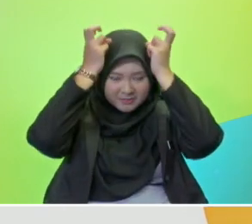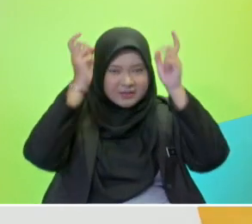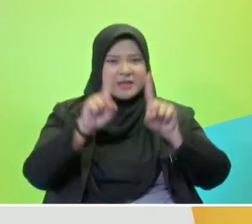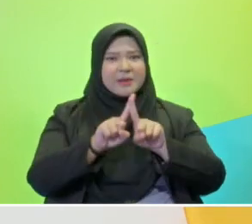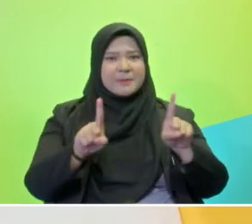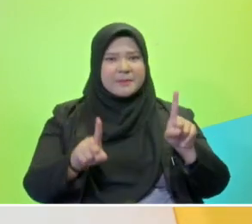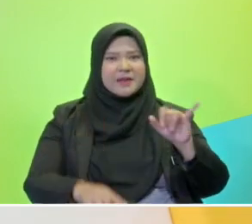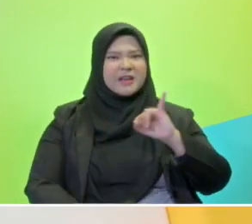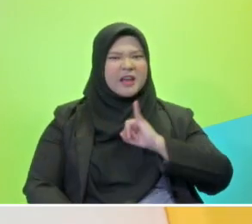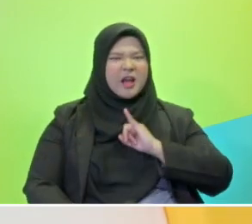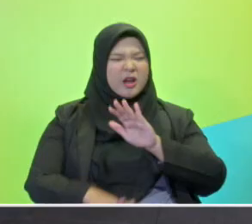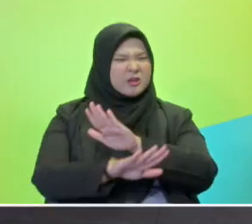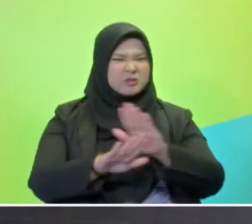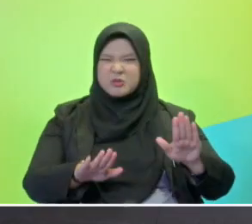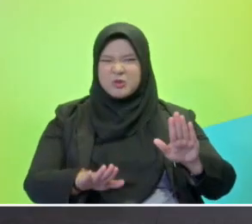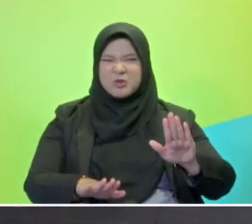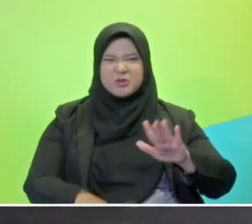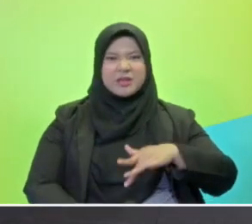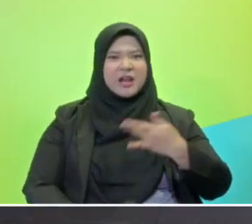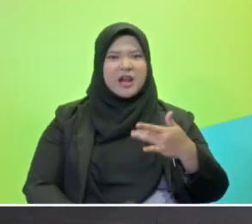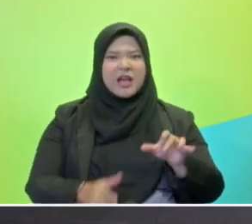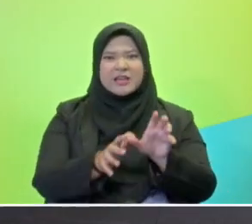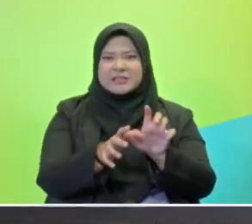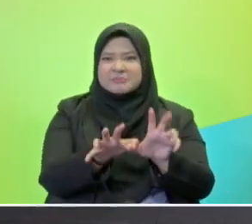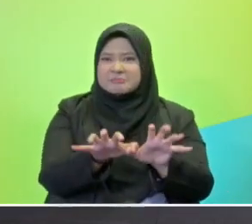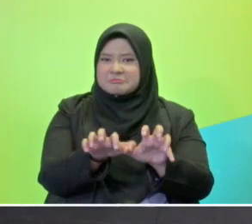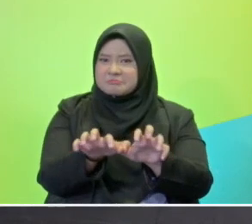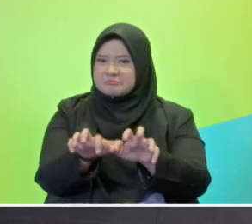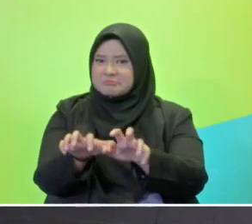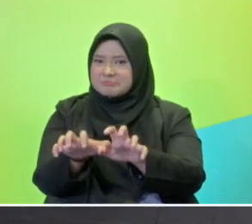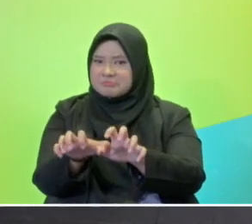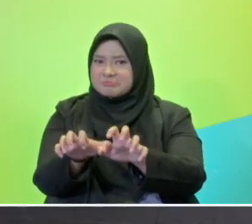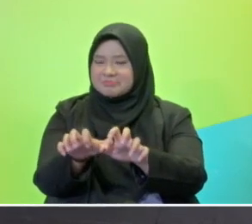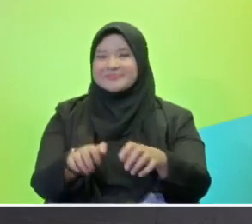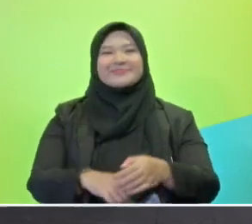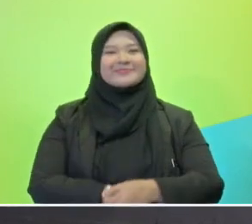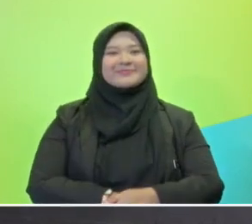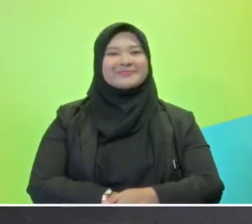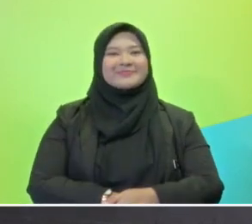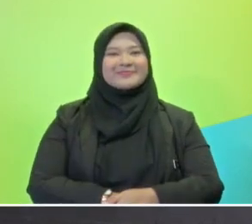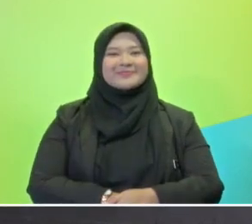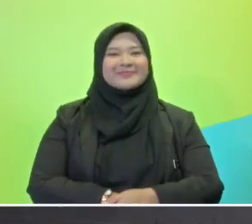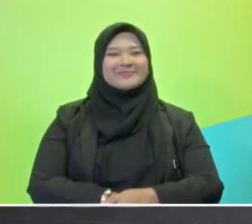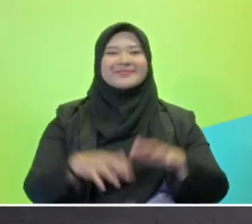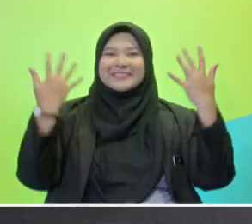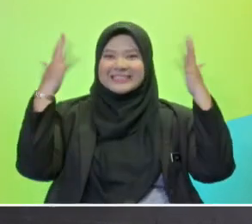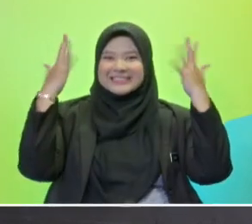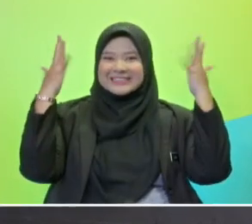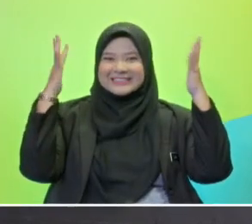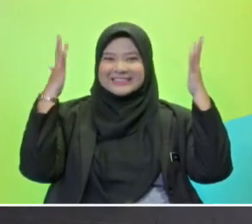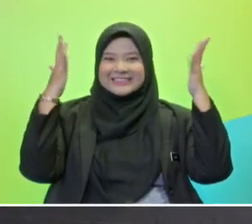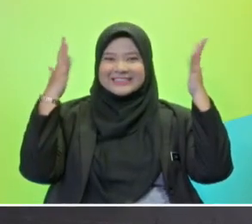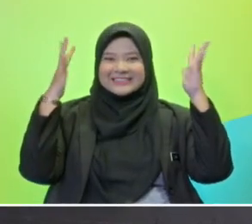I don't like spiders. All right. Same with me. Yep. I don't like spiders. I don't like it too. Well done. So a unicorn for you. Yes. One unicorn